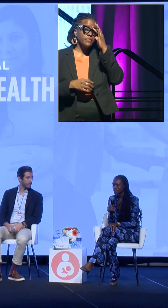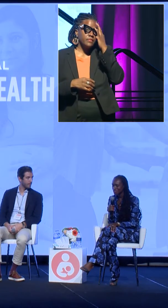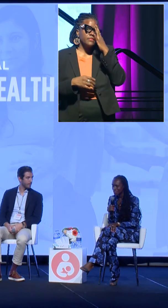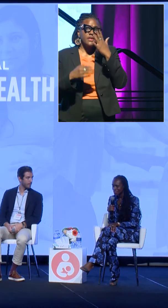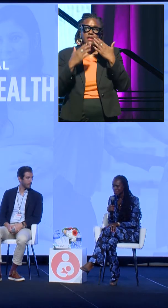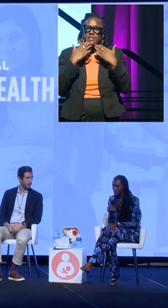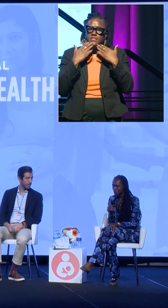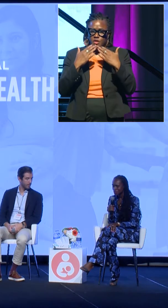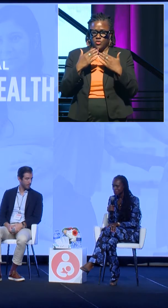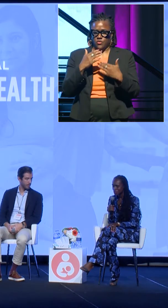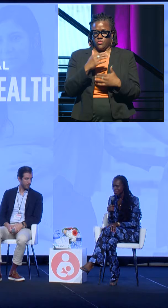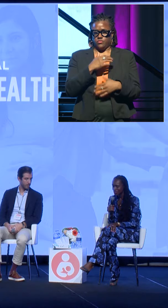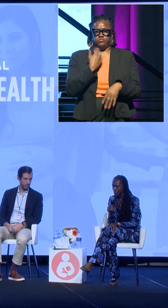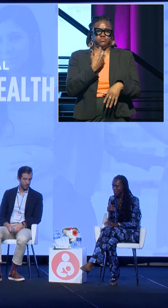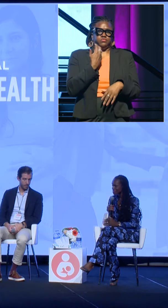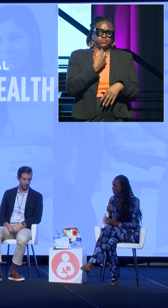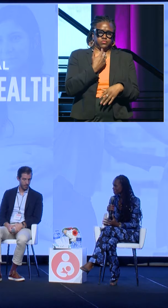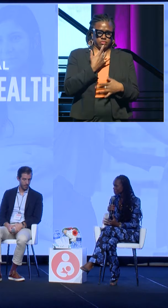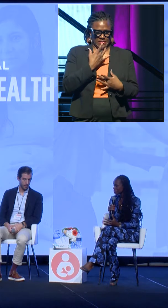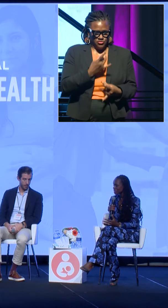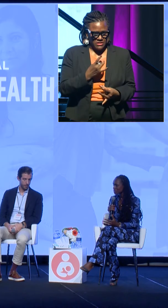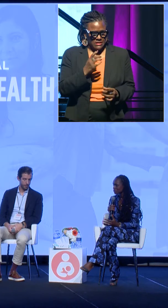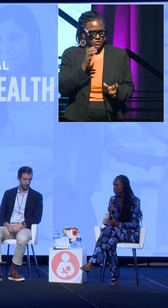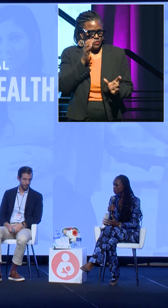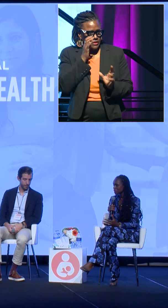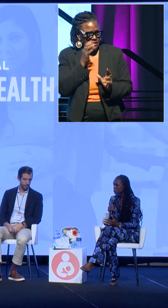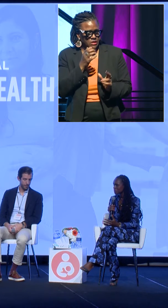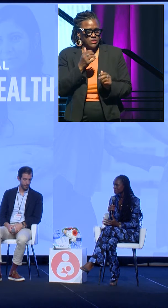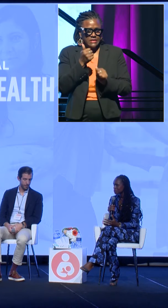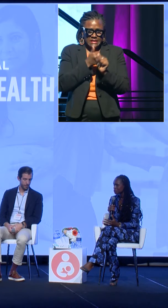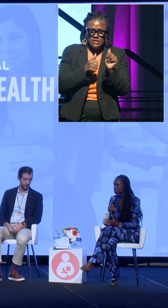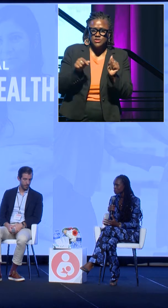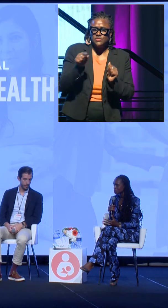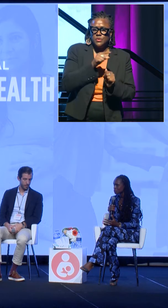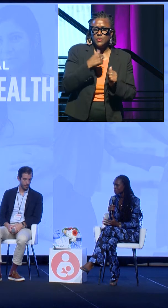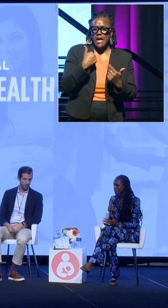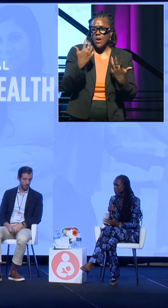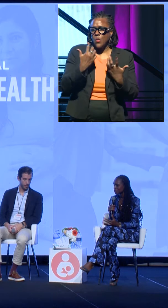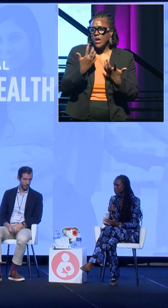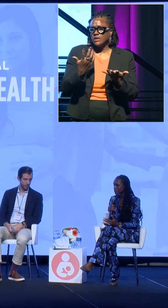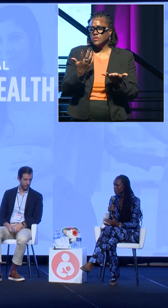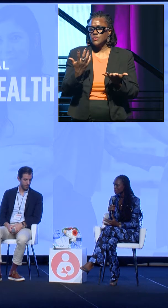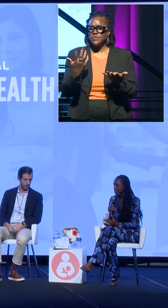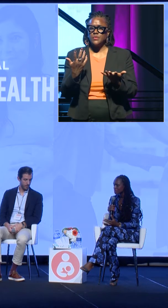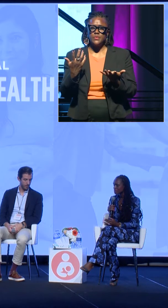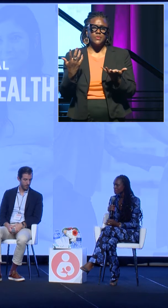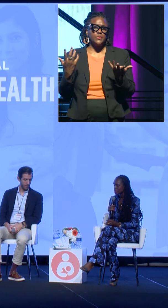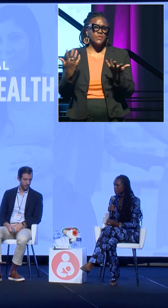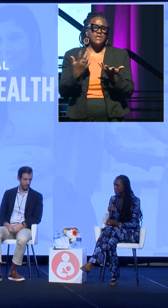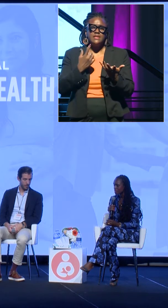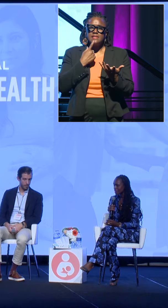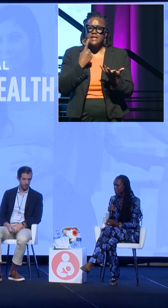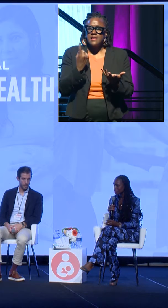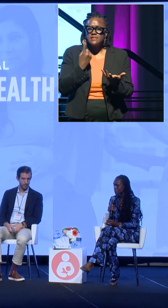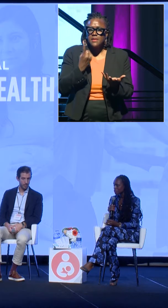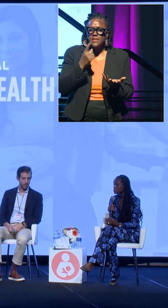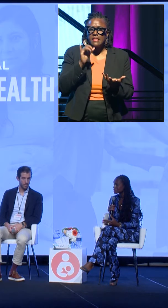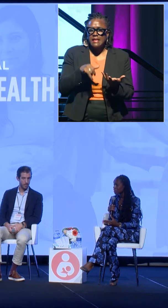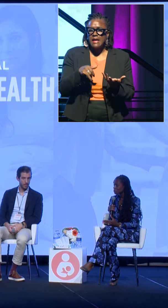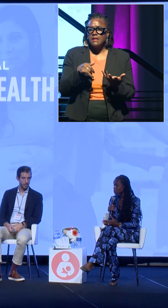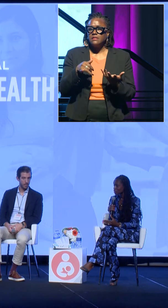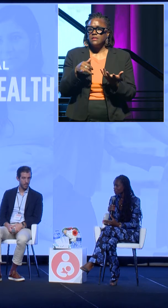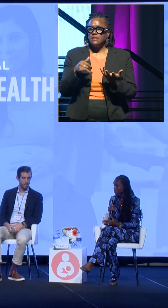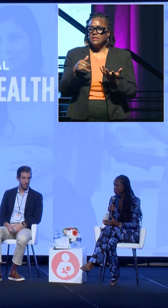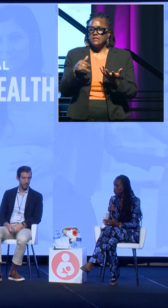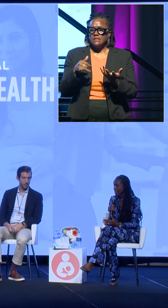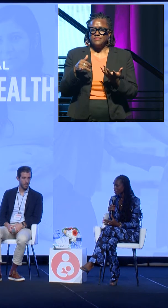Thank you for all of these. It's so interesting to hear from each of you. I wanted to say something that came from what